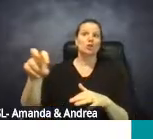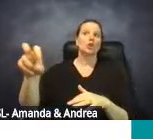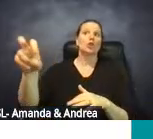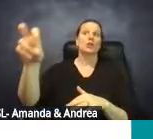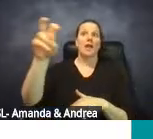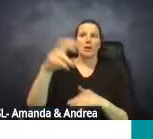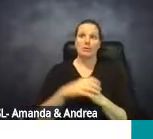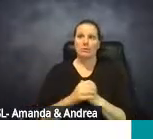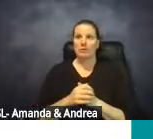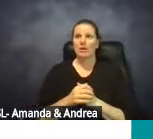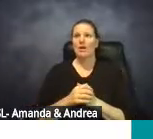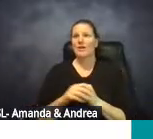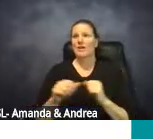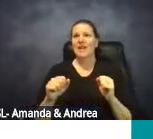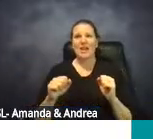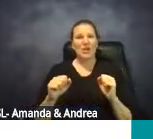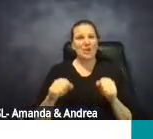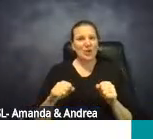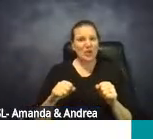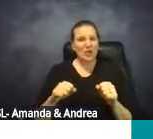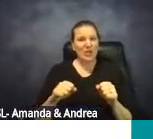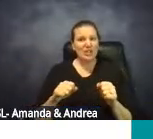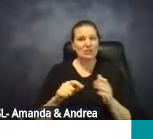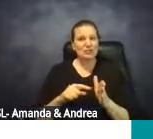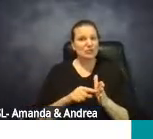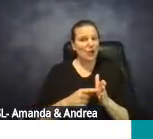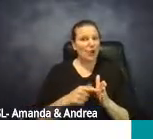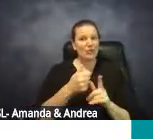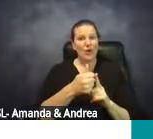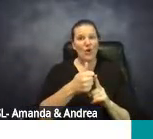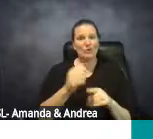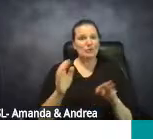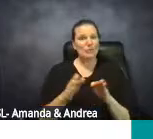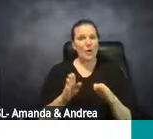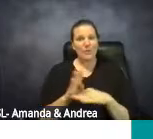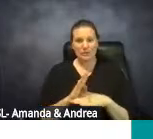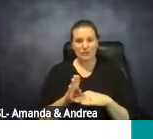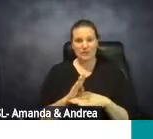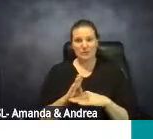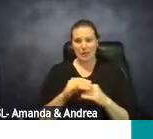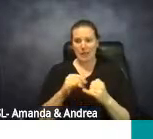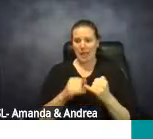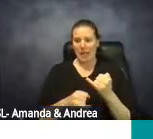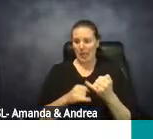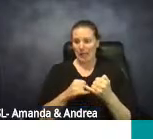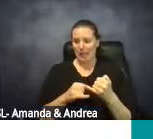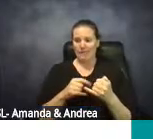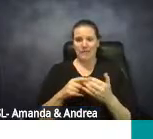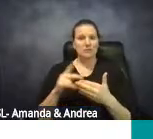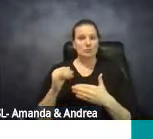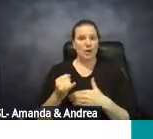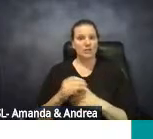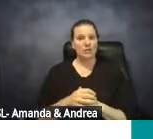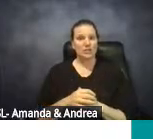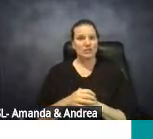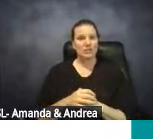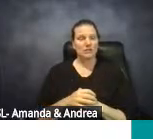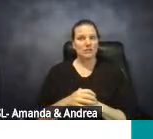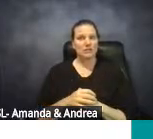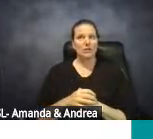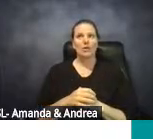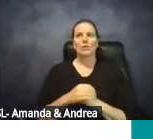could even potentially start their own small business by the end of this project. And thinking